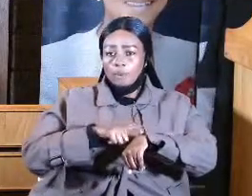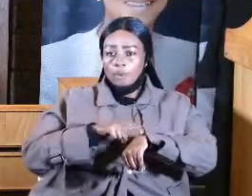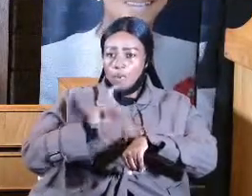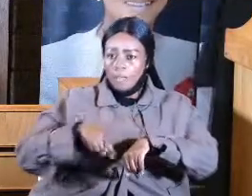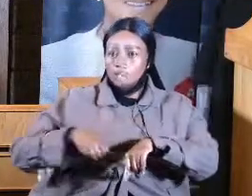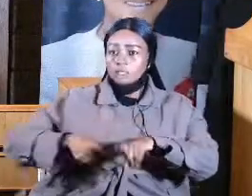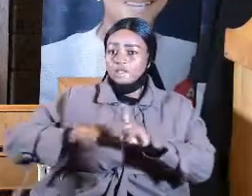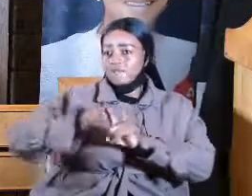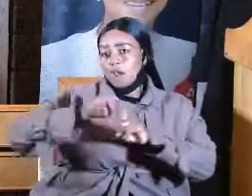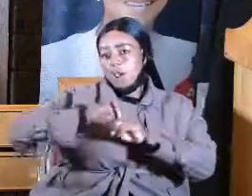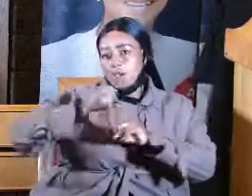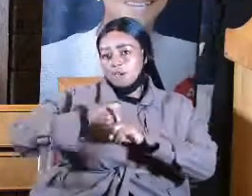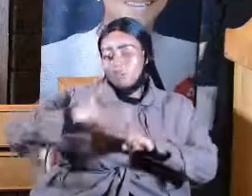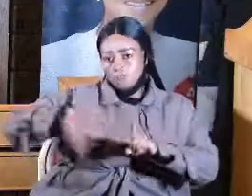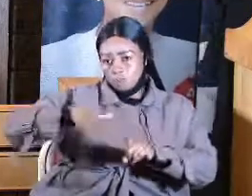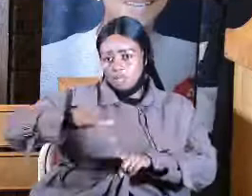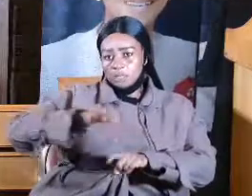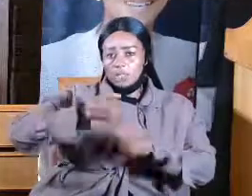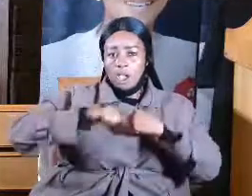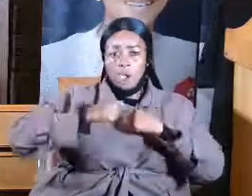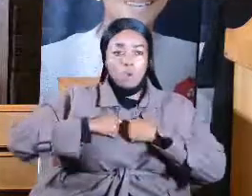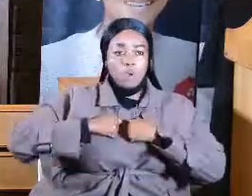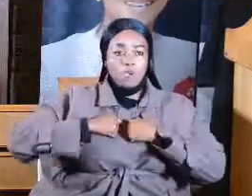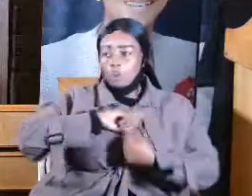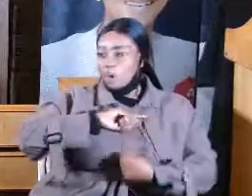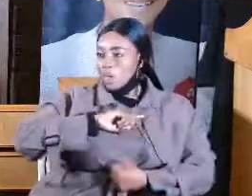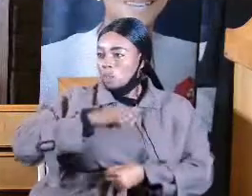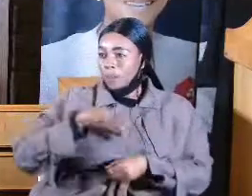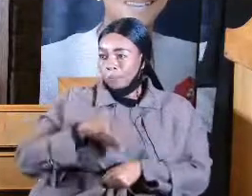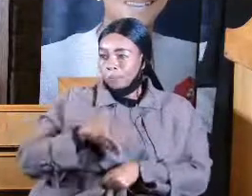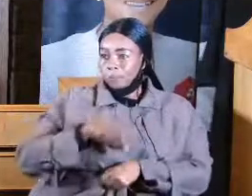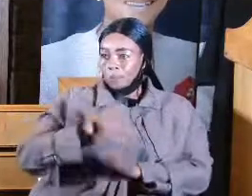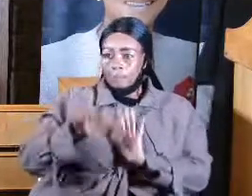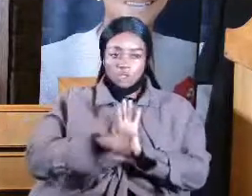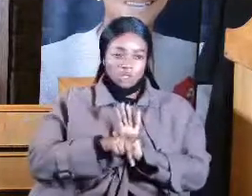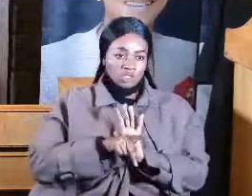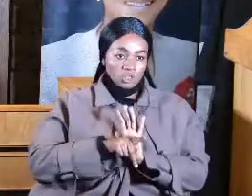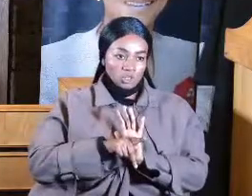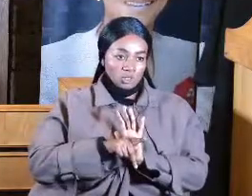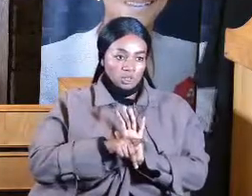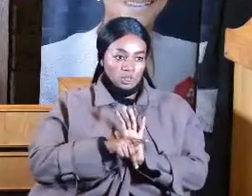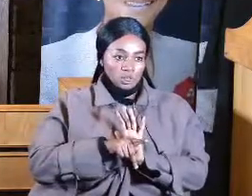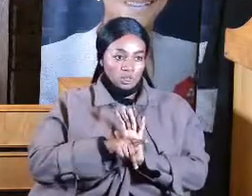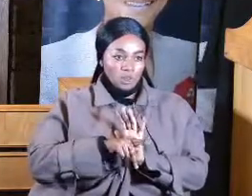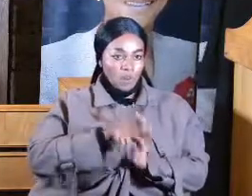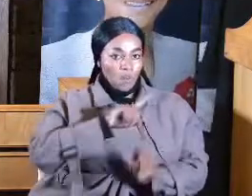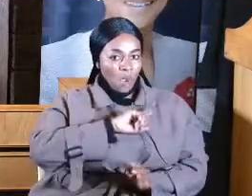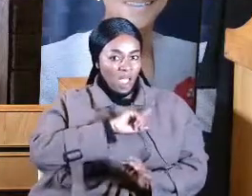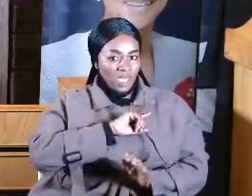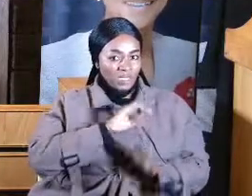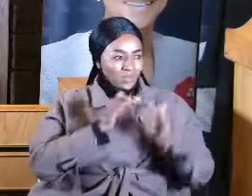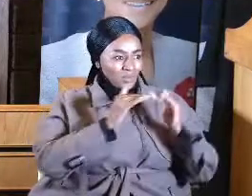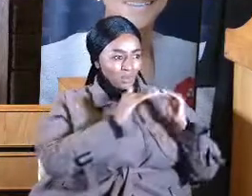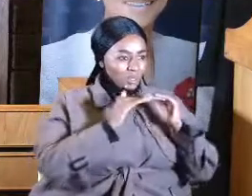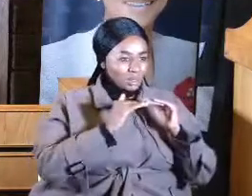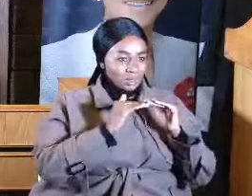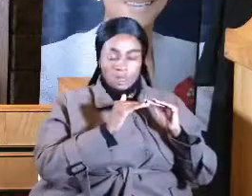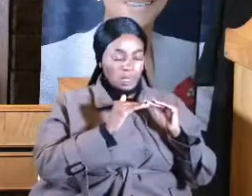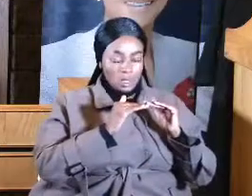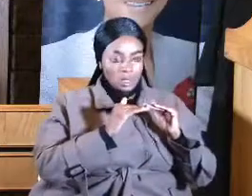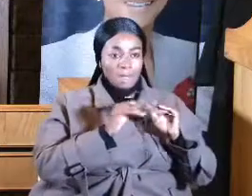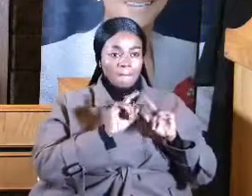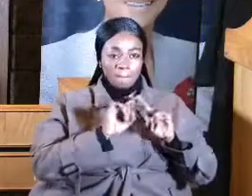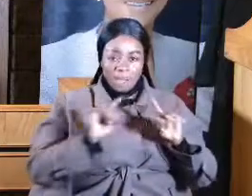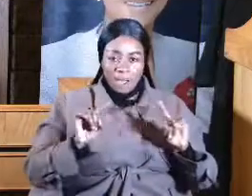fight for our space because we are here in these positions, not that it was because of equity targets, it was because there